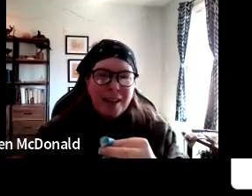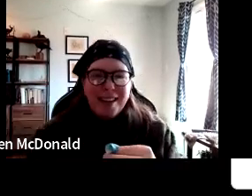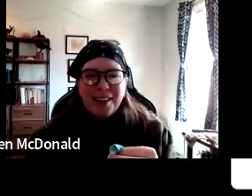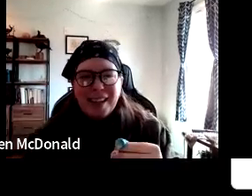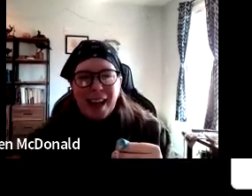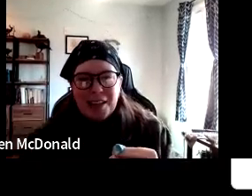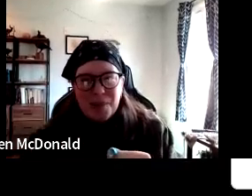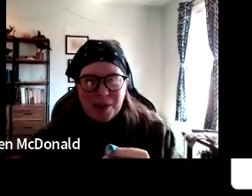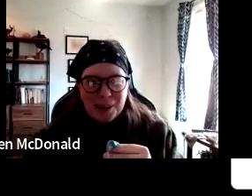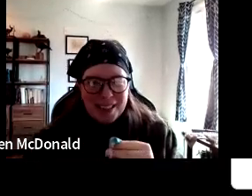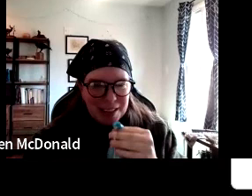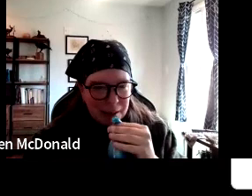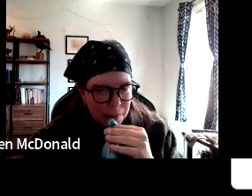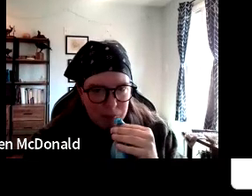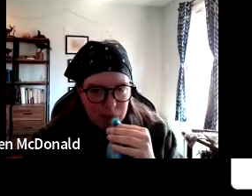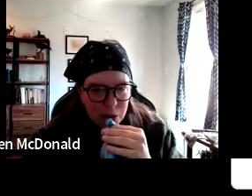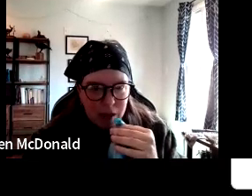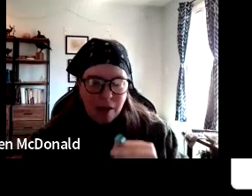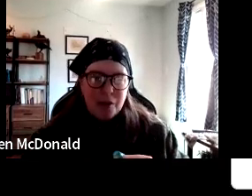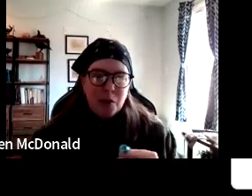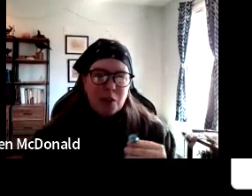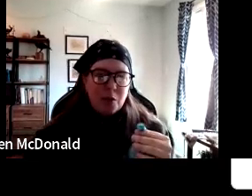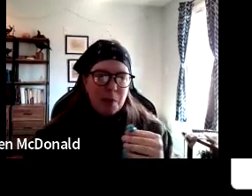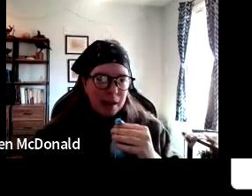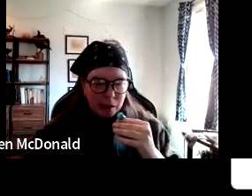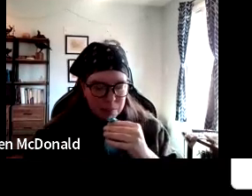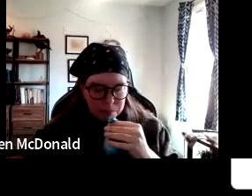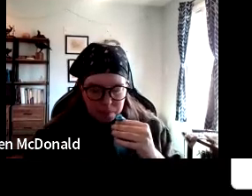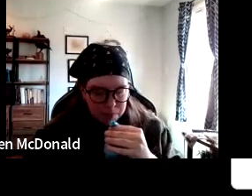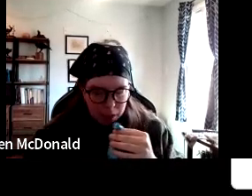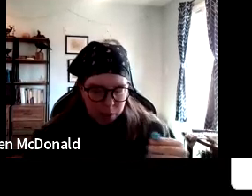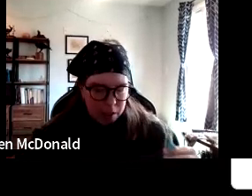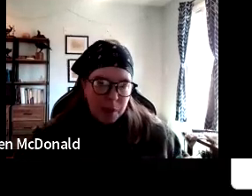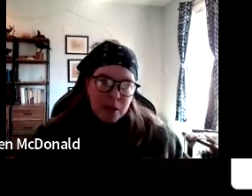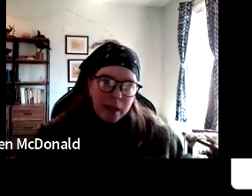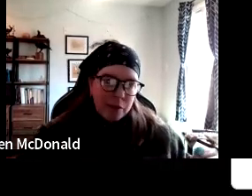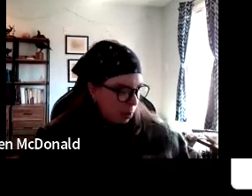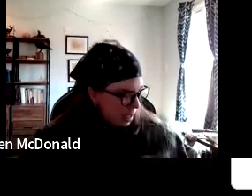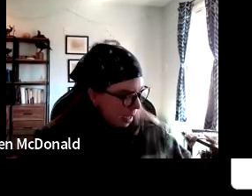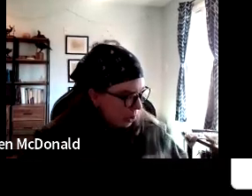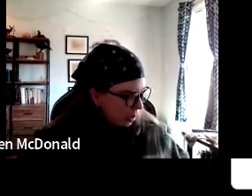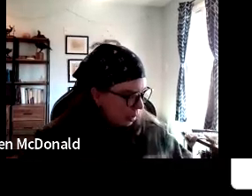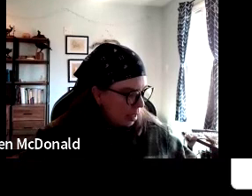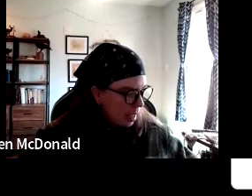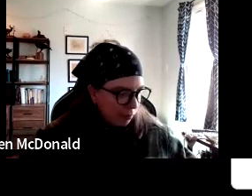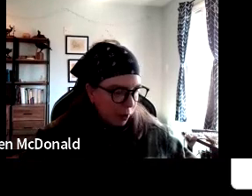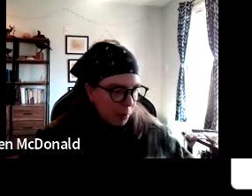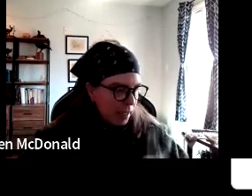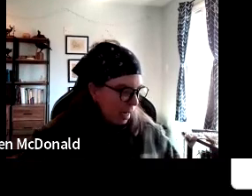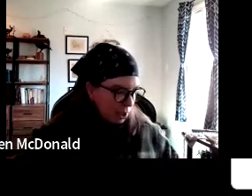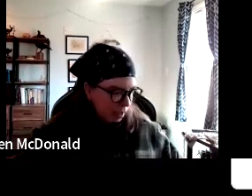And you can hear the gas being released. You can also smell what smells like fermentation. And